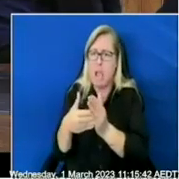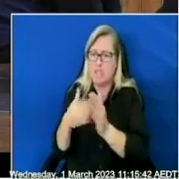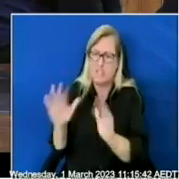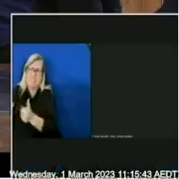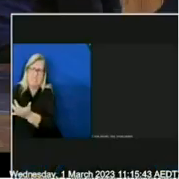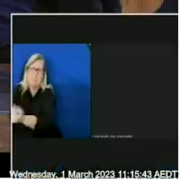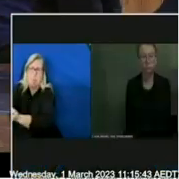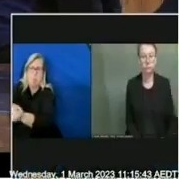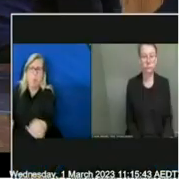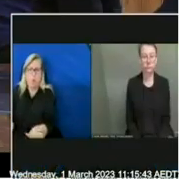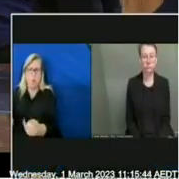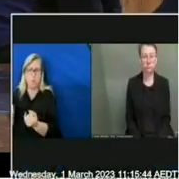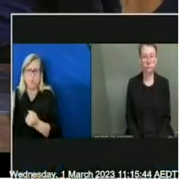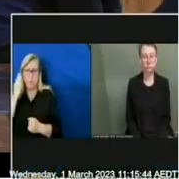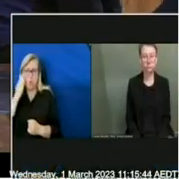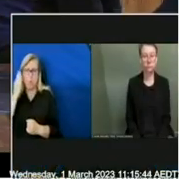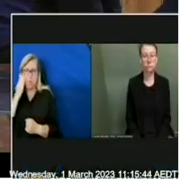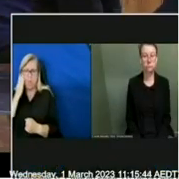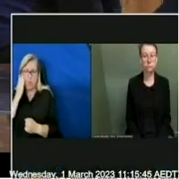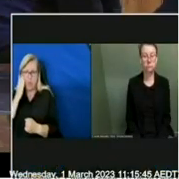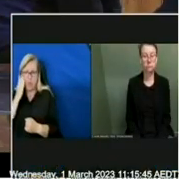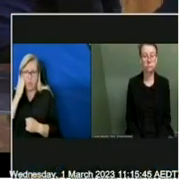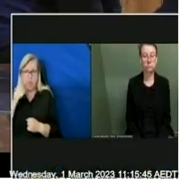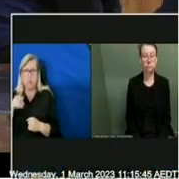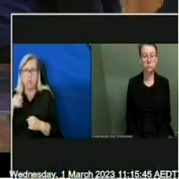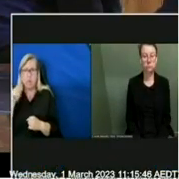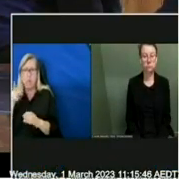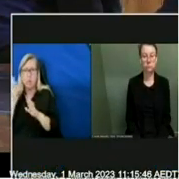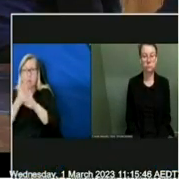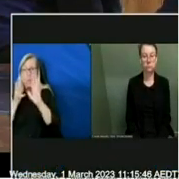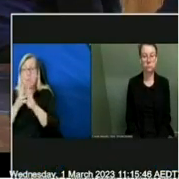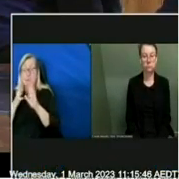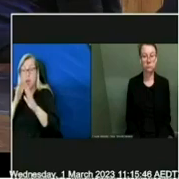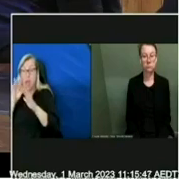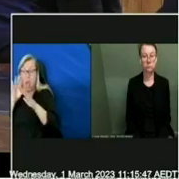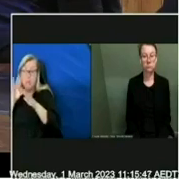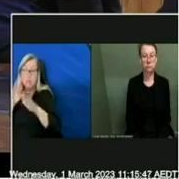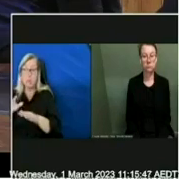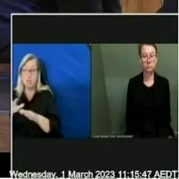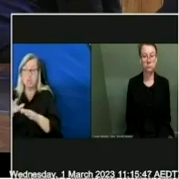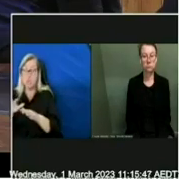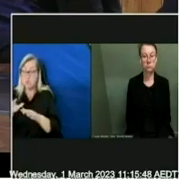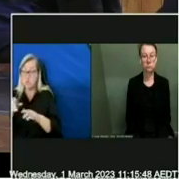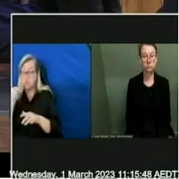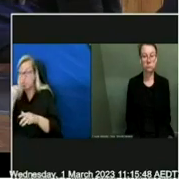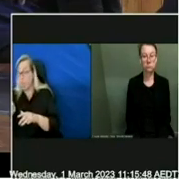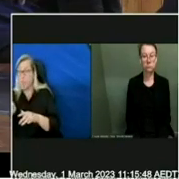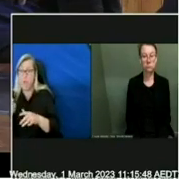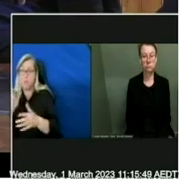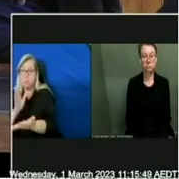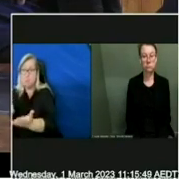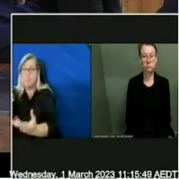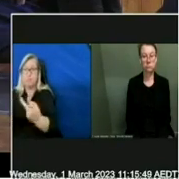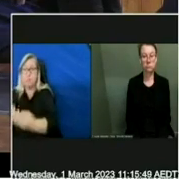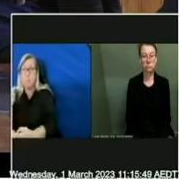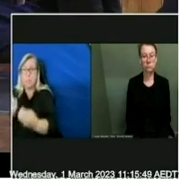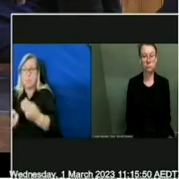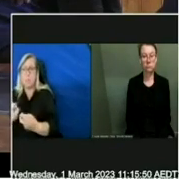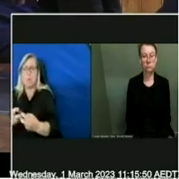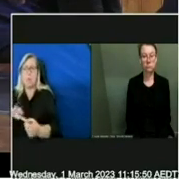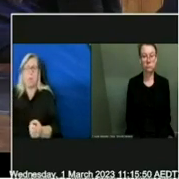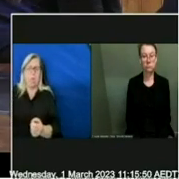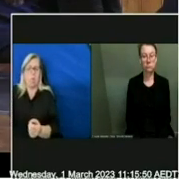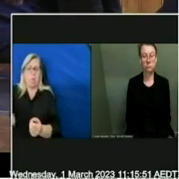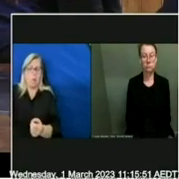you deflect attention away from the real issue is the way that this, we bought the brunt of